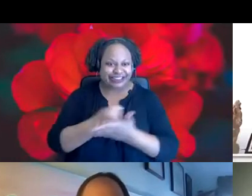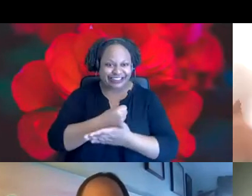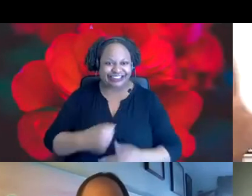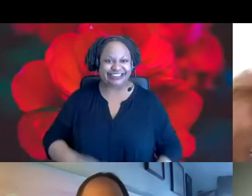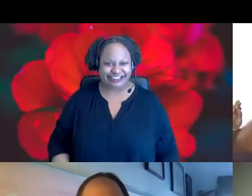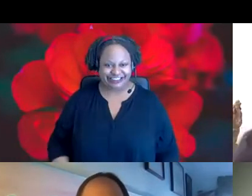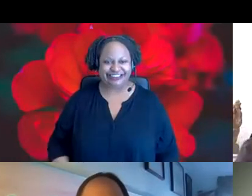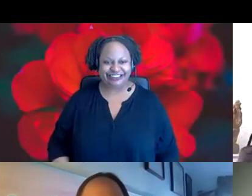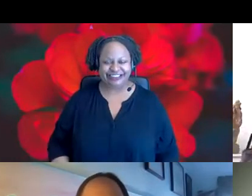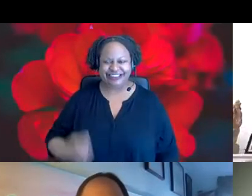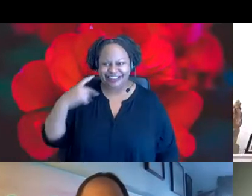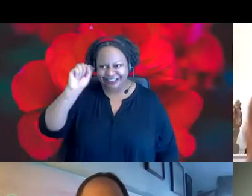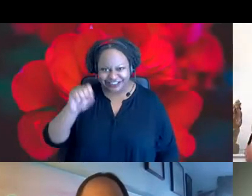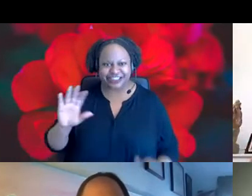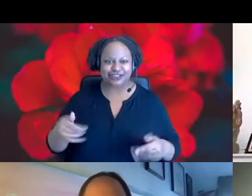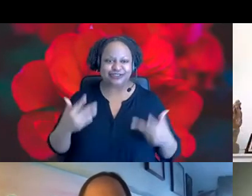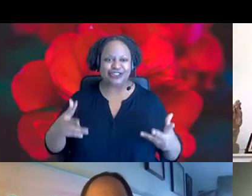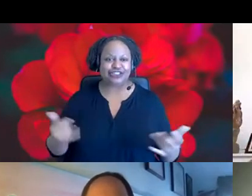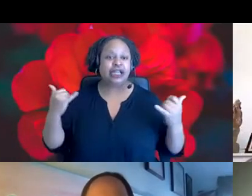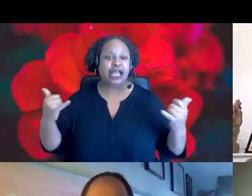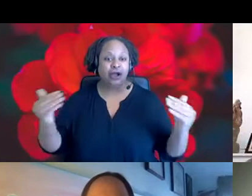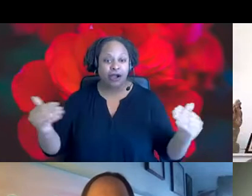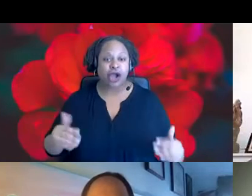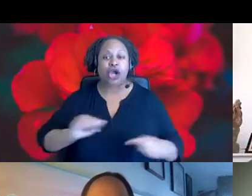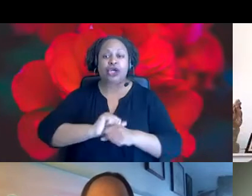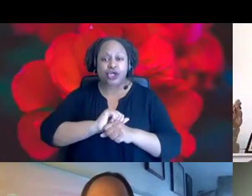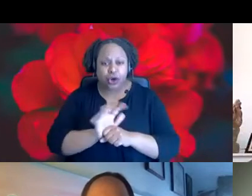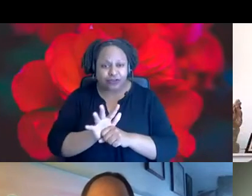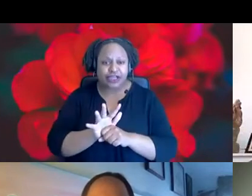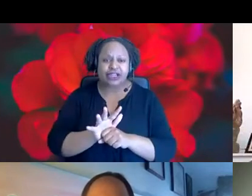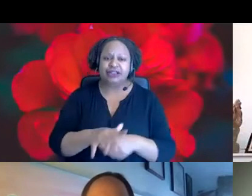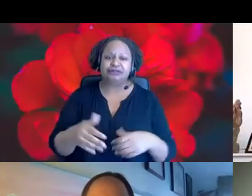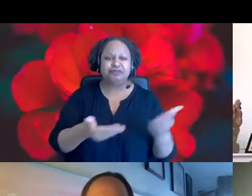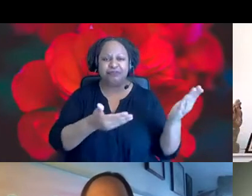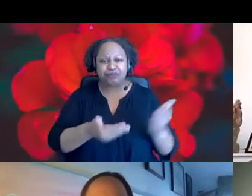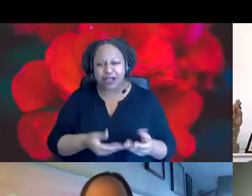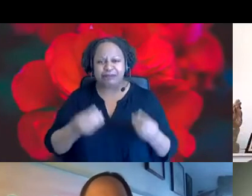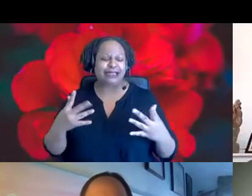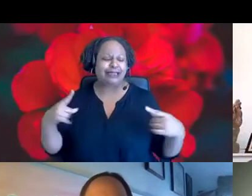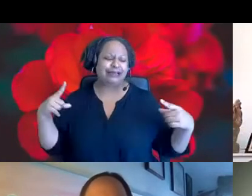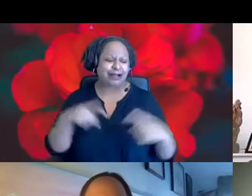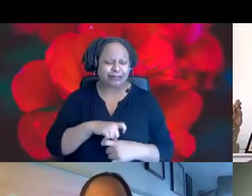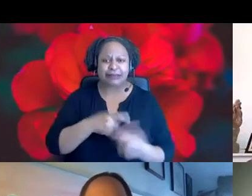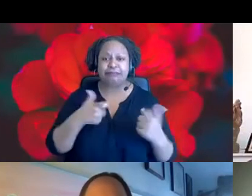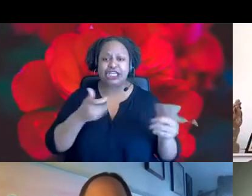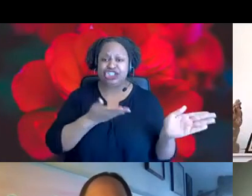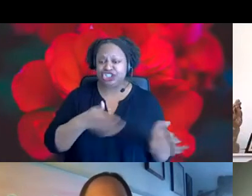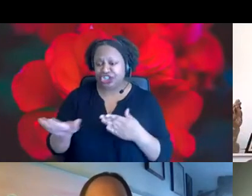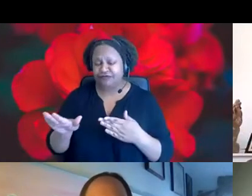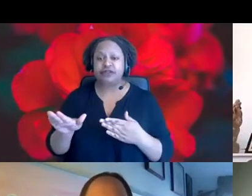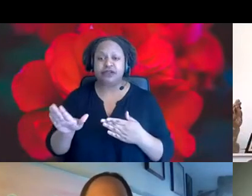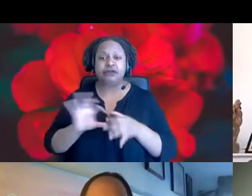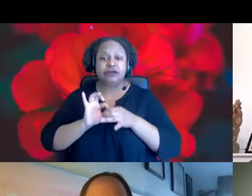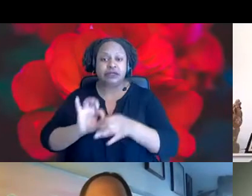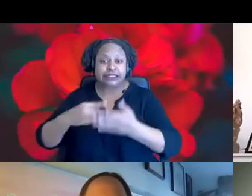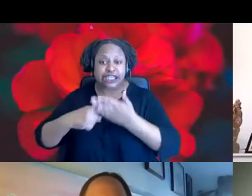Awesome, so COVID brought waves of complicated and seismic shifts to conversations around